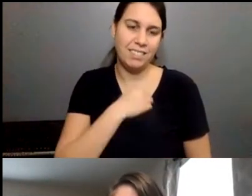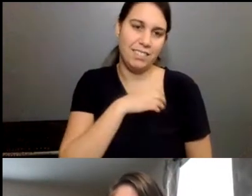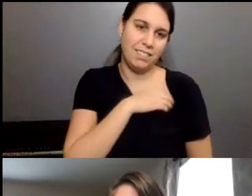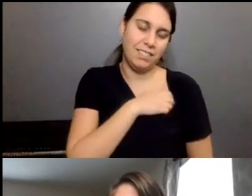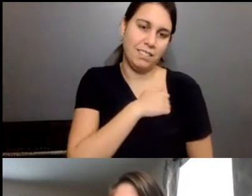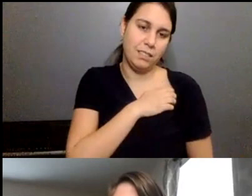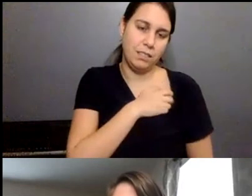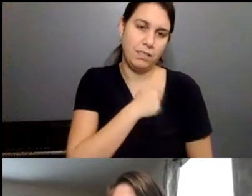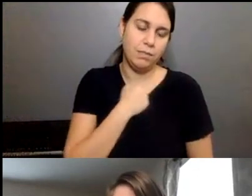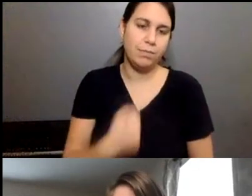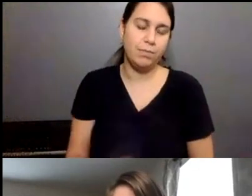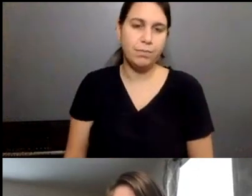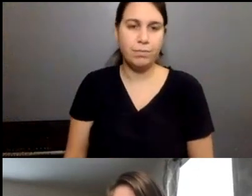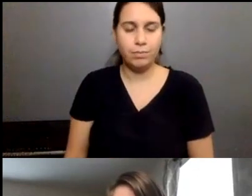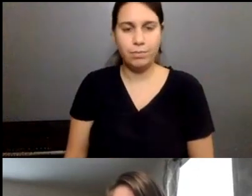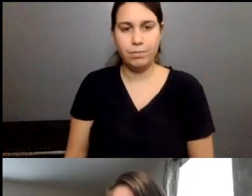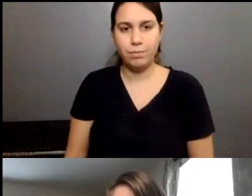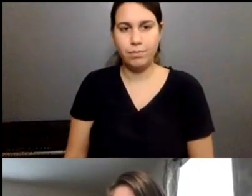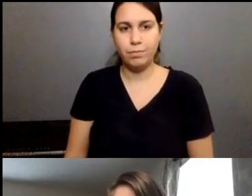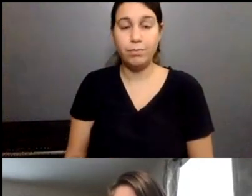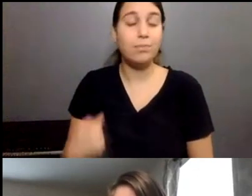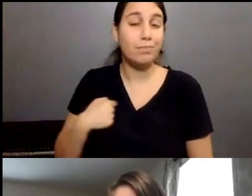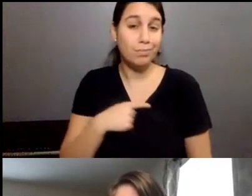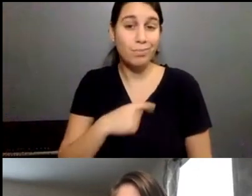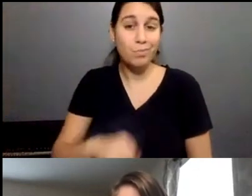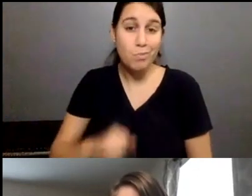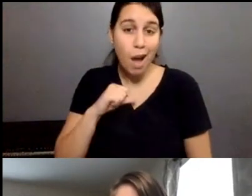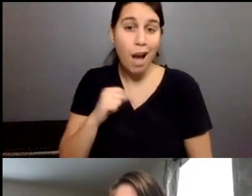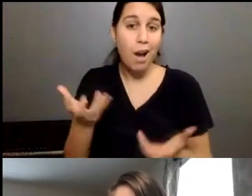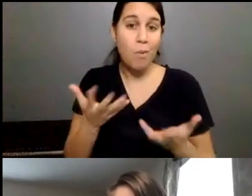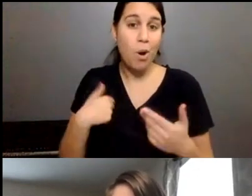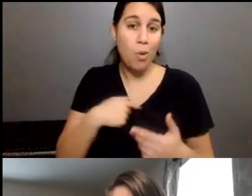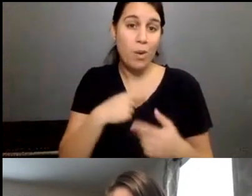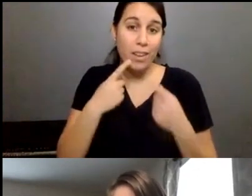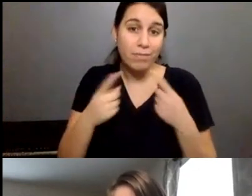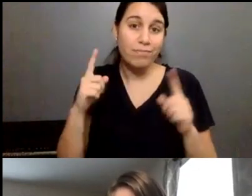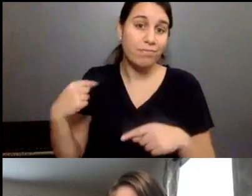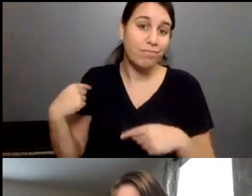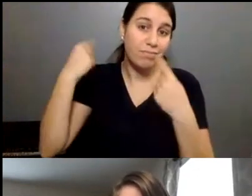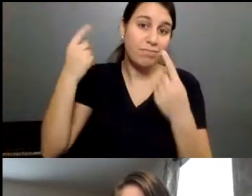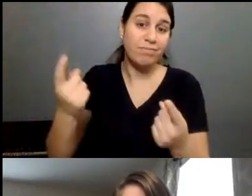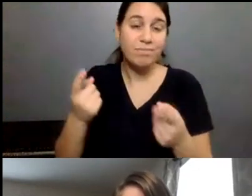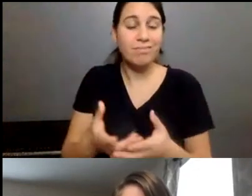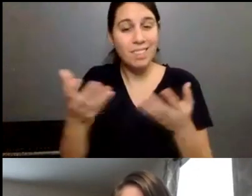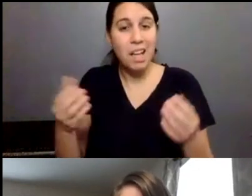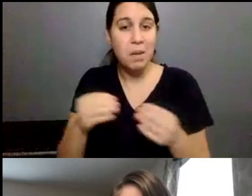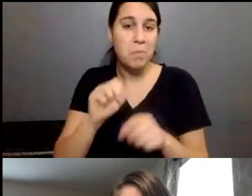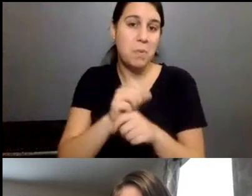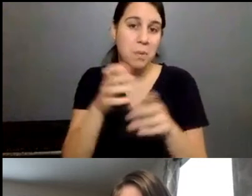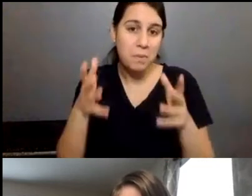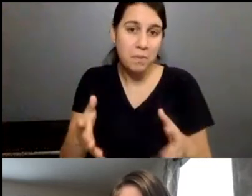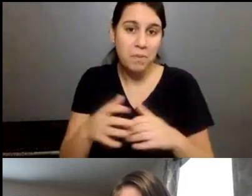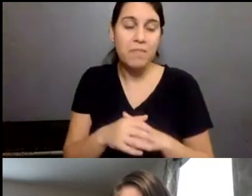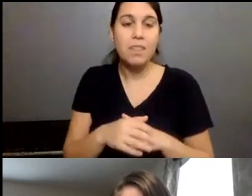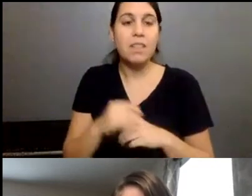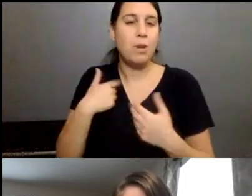I think that we're really proud of what we've accomplished, and there is always a lot more work to do. I think we already touched on one